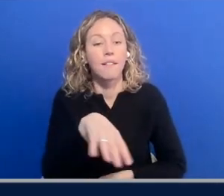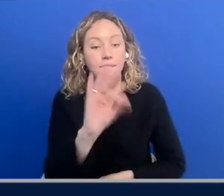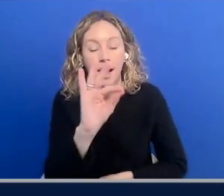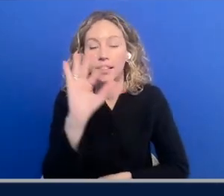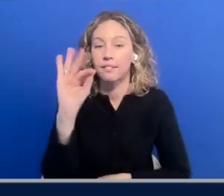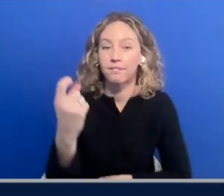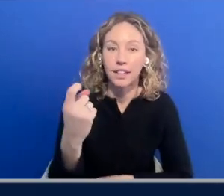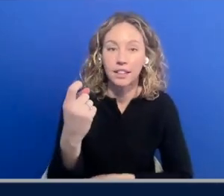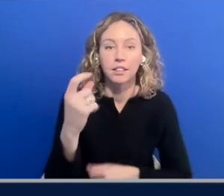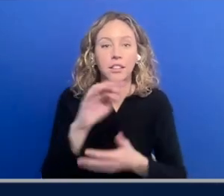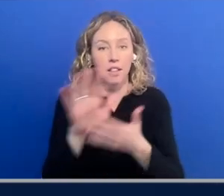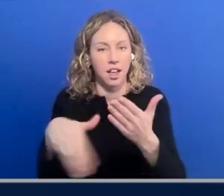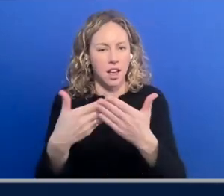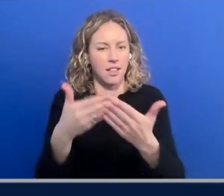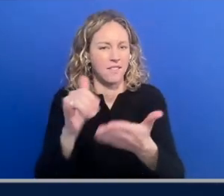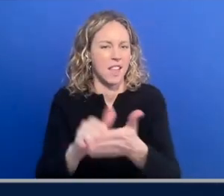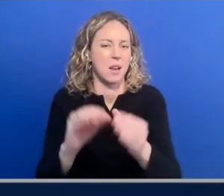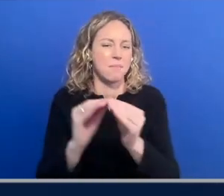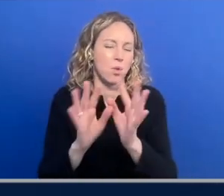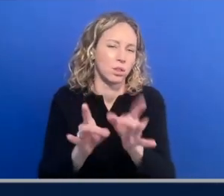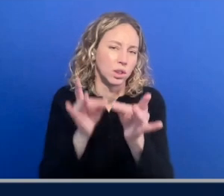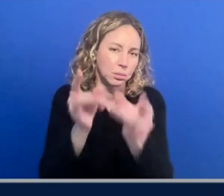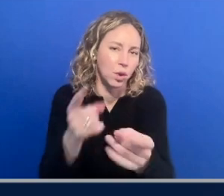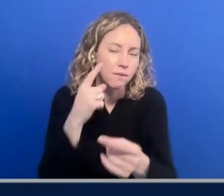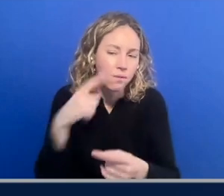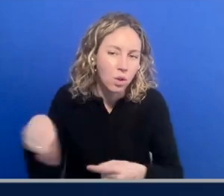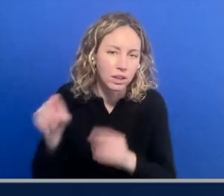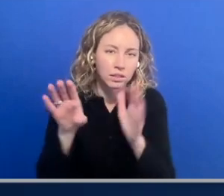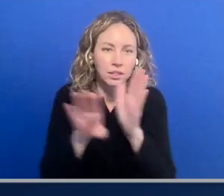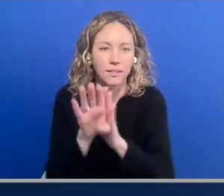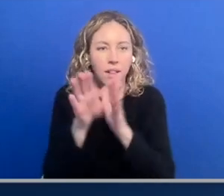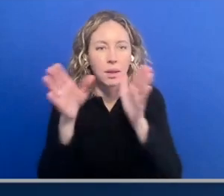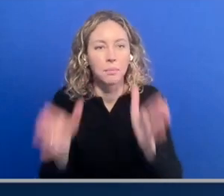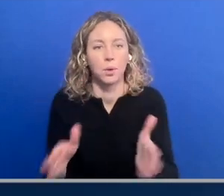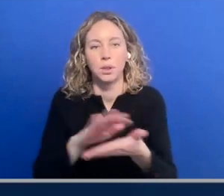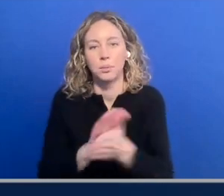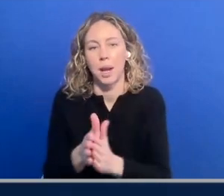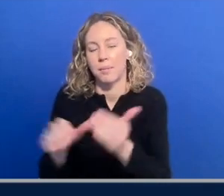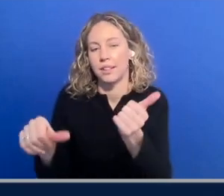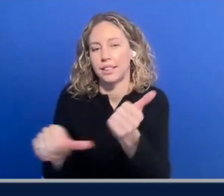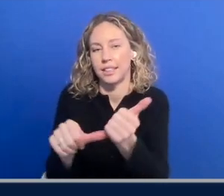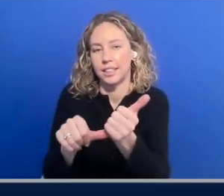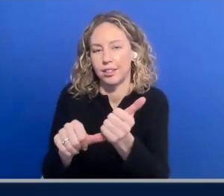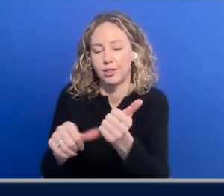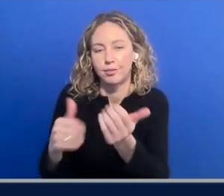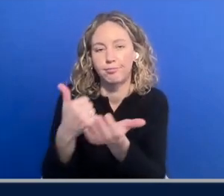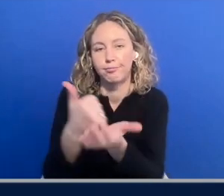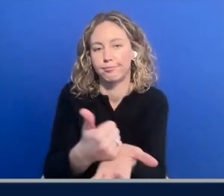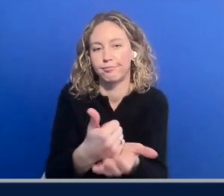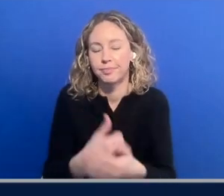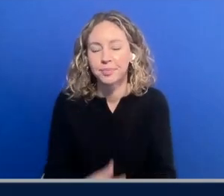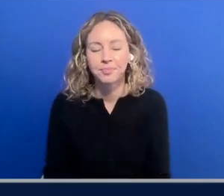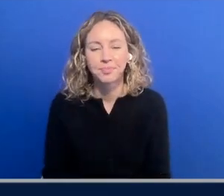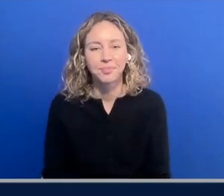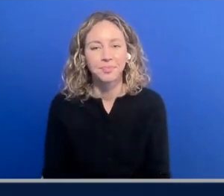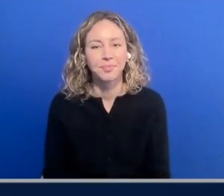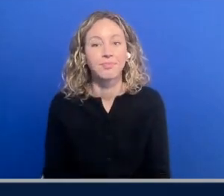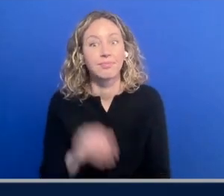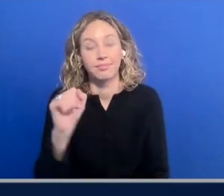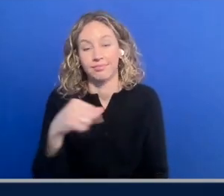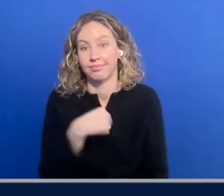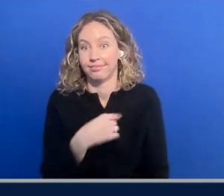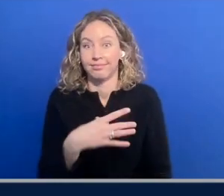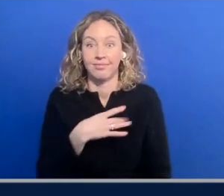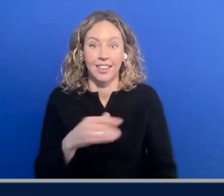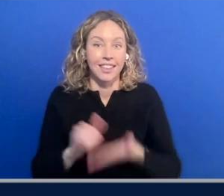make that a lot smoother for developers and really be that assistive agent. I think that's another area we're definitely going to Yeah, improve on. I love the efficiency. Thanks for